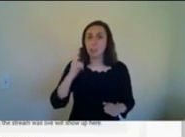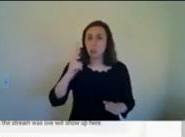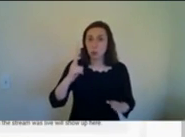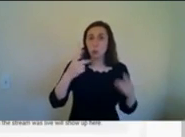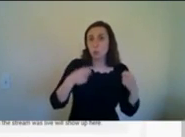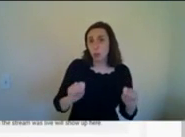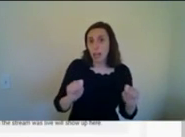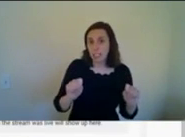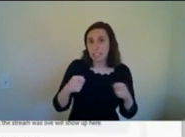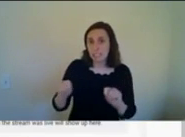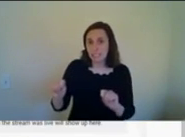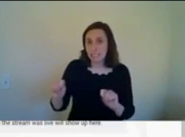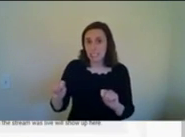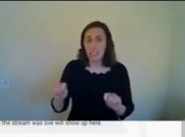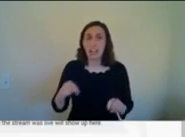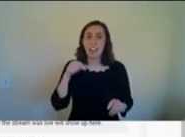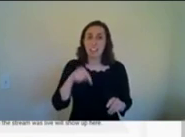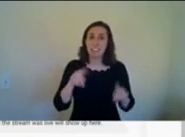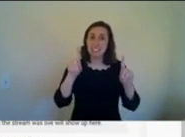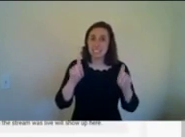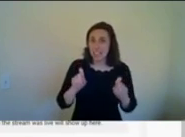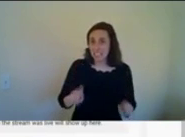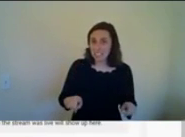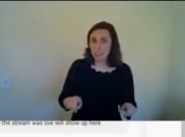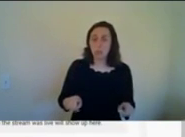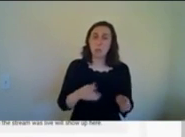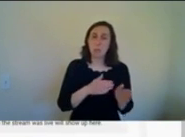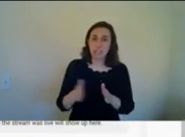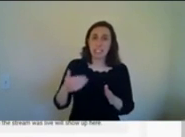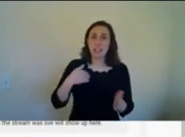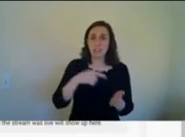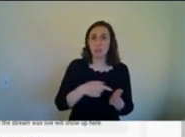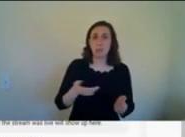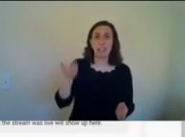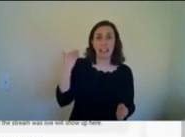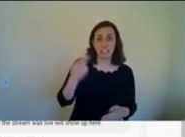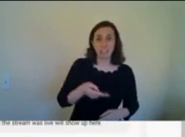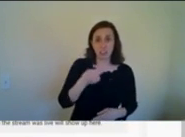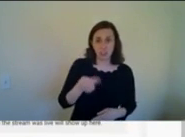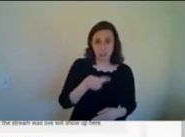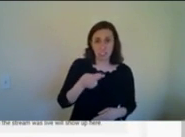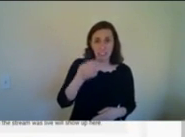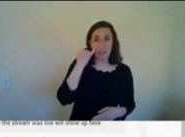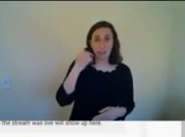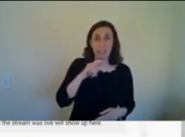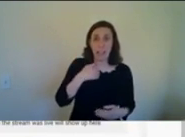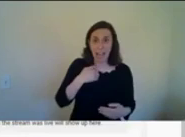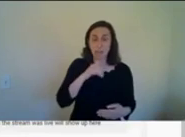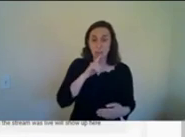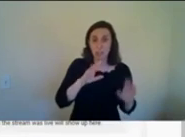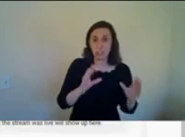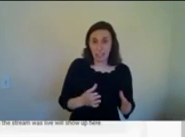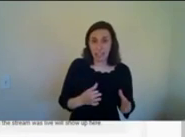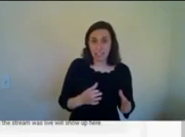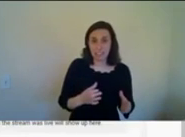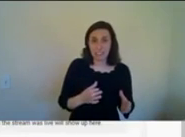test we would have taken Thursday last week if we would have been back in class on schedule. So it was due for the